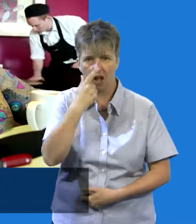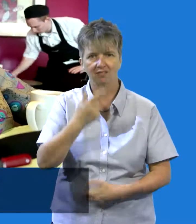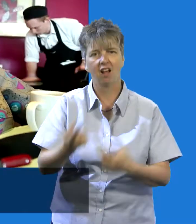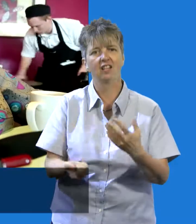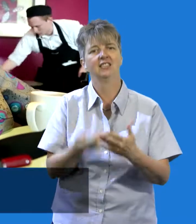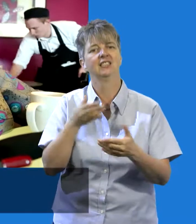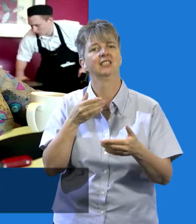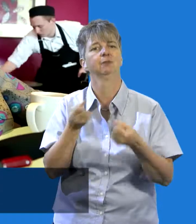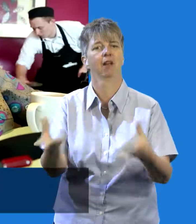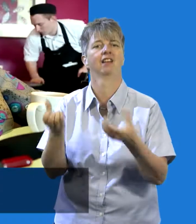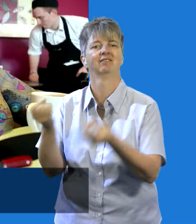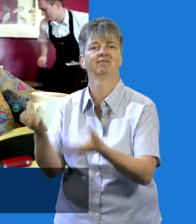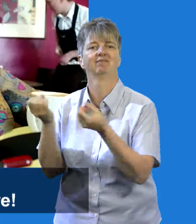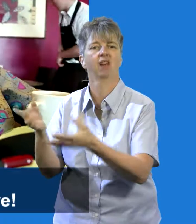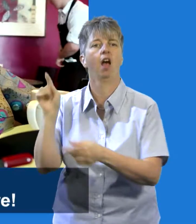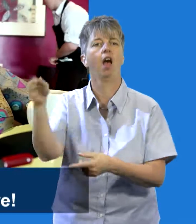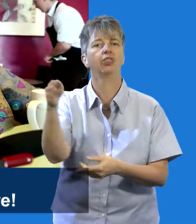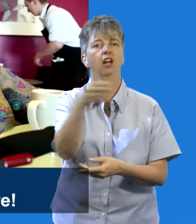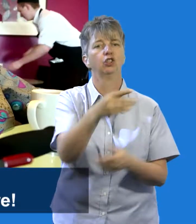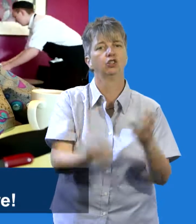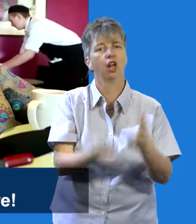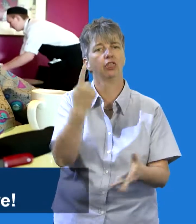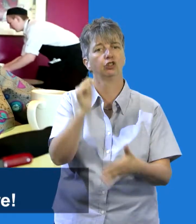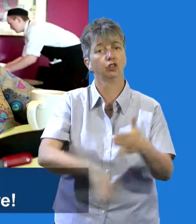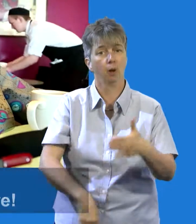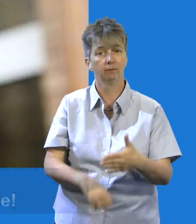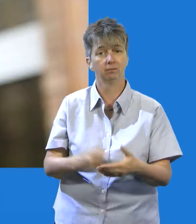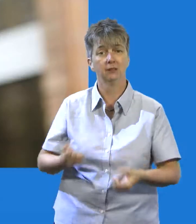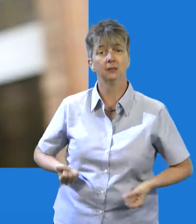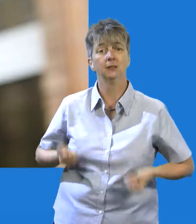life where I can afford certain things now and I'll go and spend my money elsewhere.